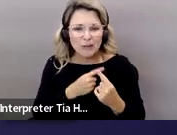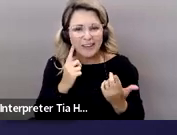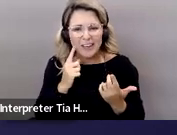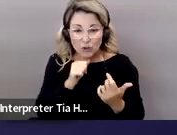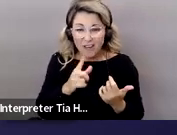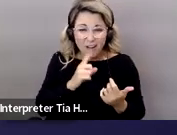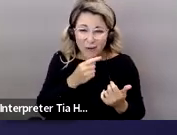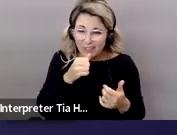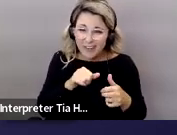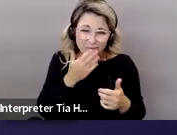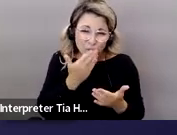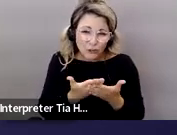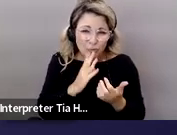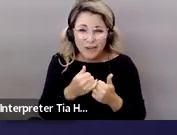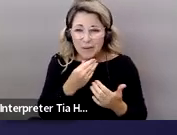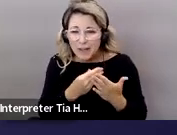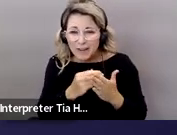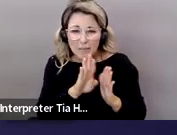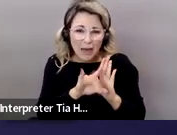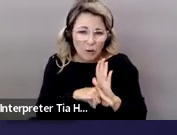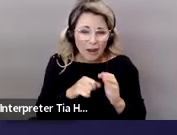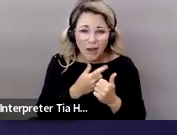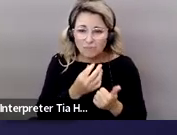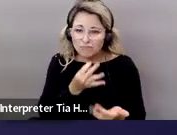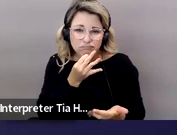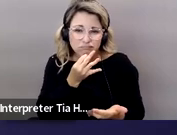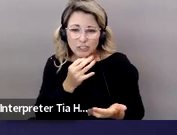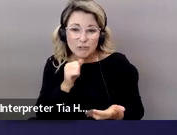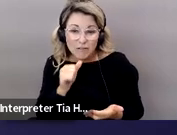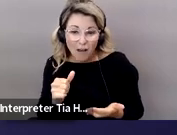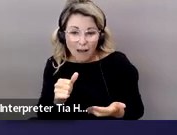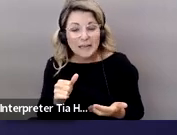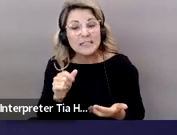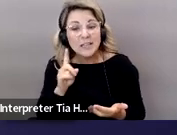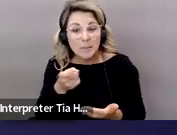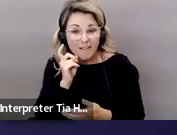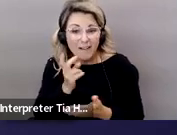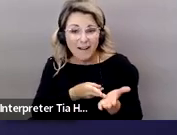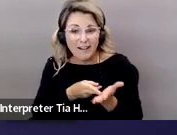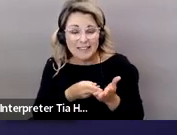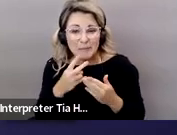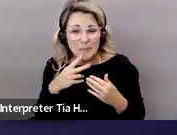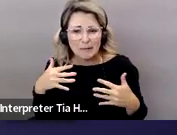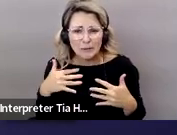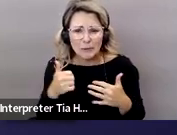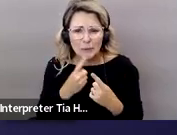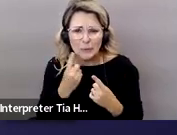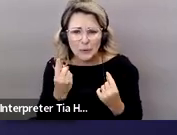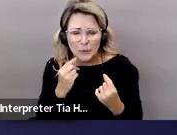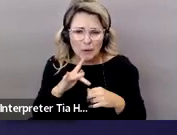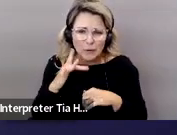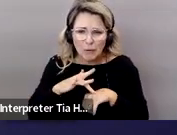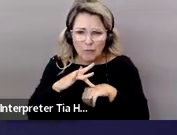So sometimes these get, you know, these get scary, trying to put price tags on everything and how much time and effort